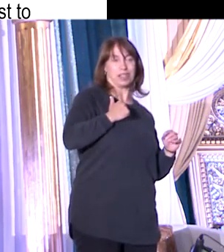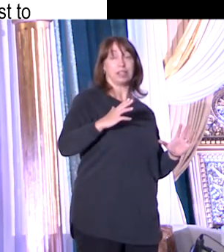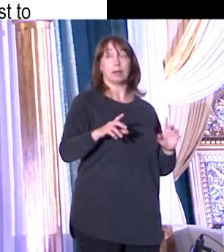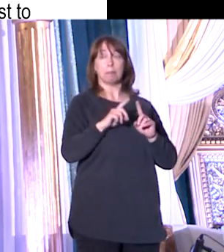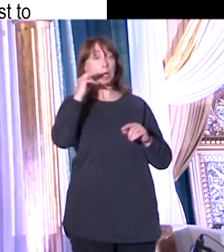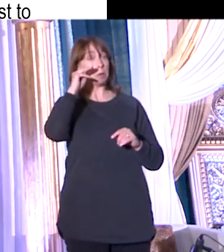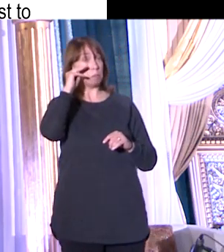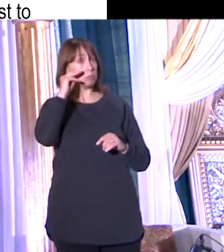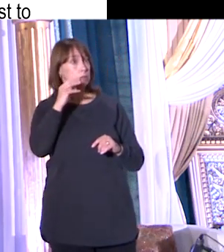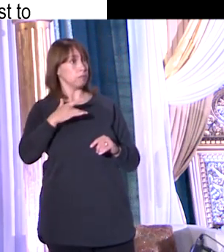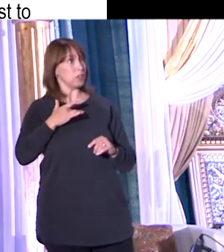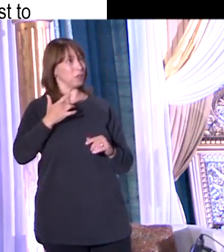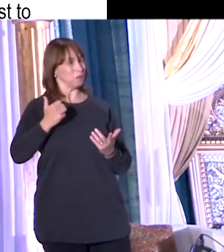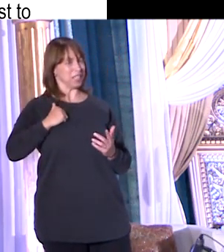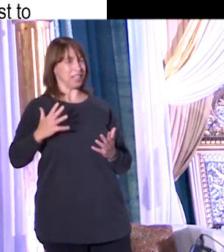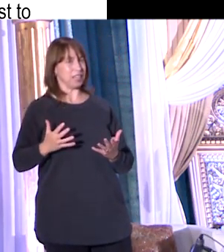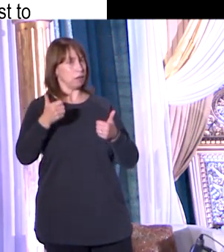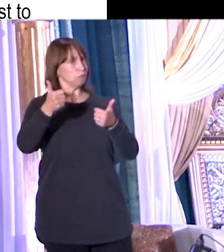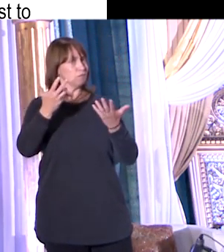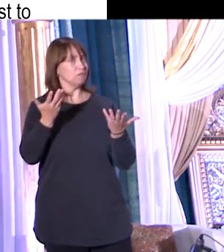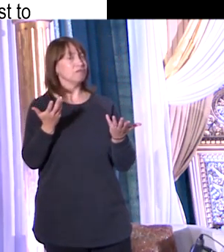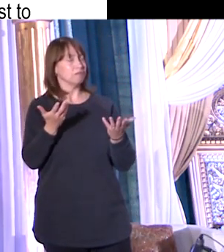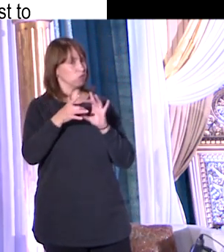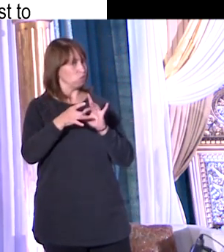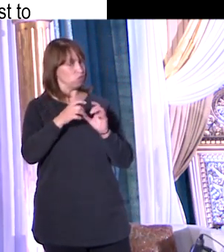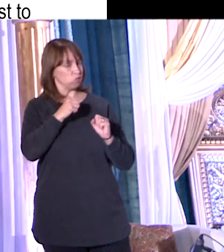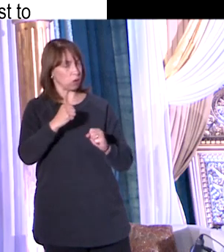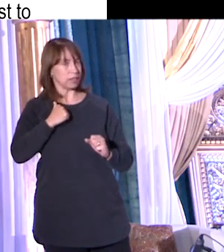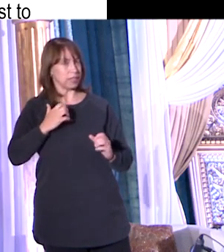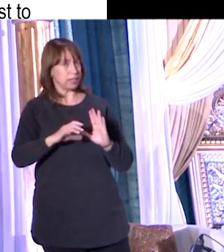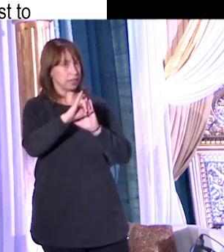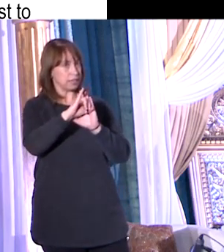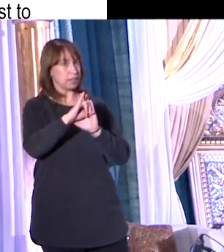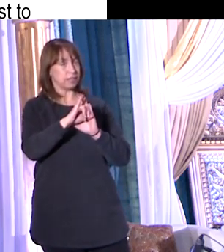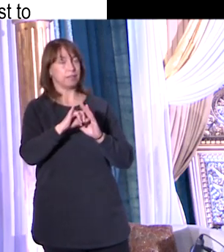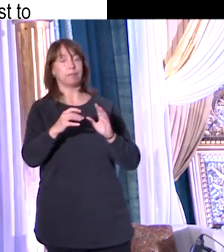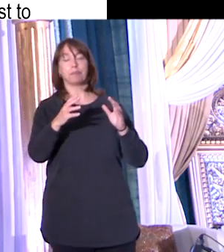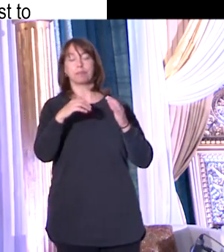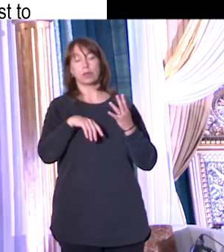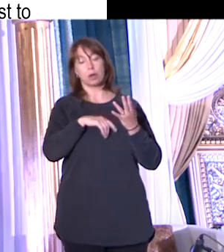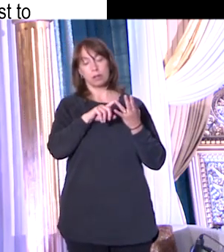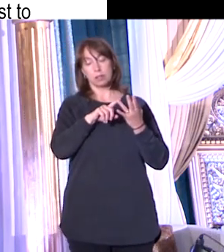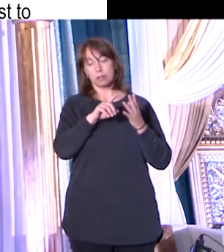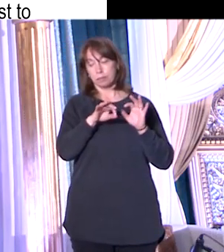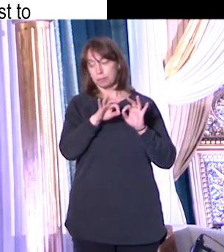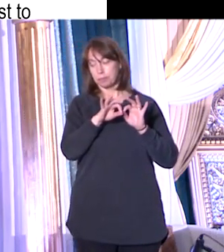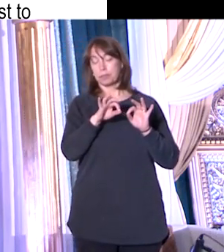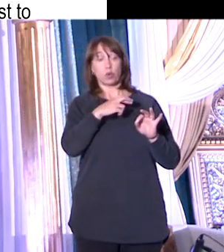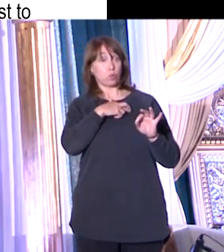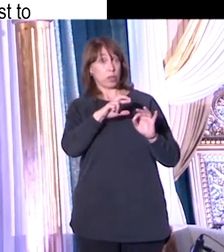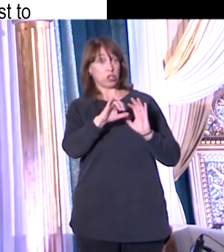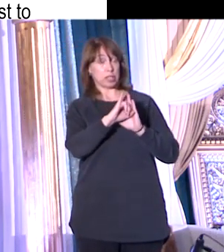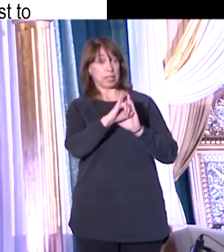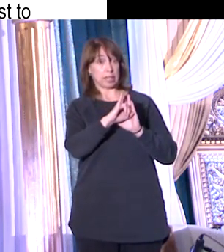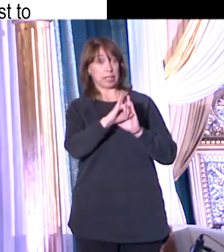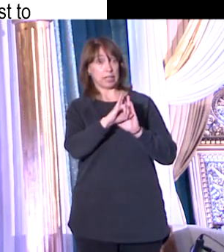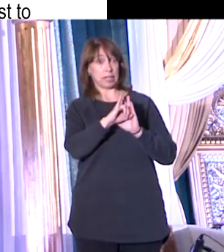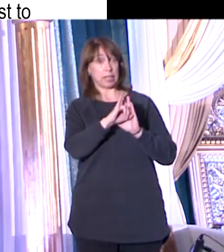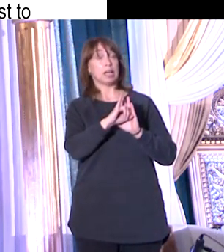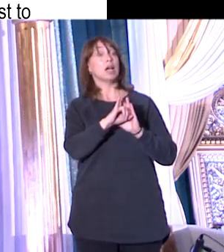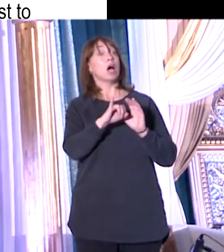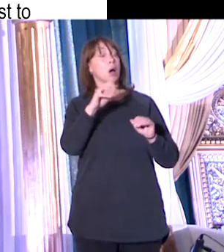And I think it's notable that the extent to which religious identity among Muslims is enduring and actually growing